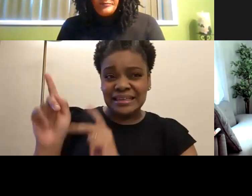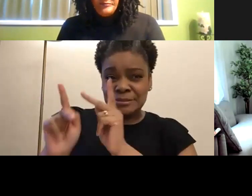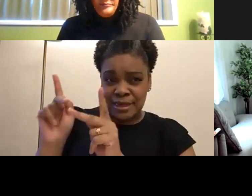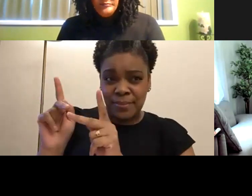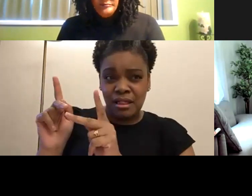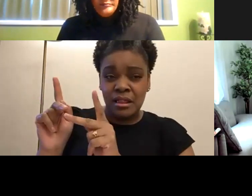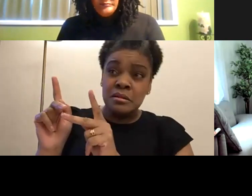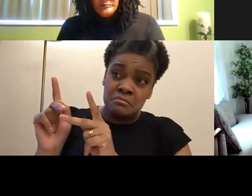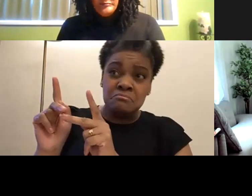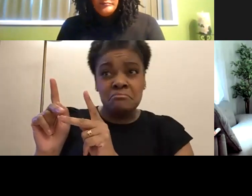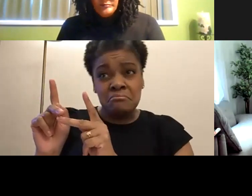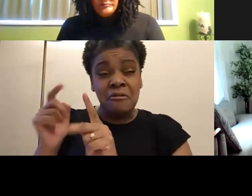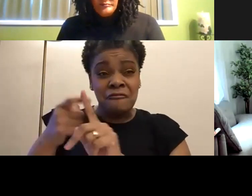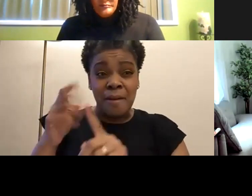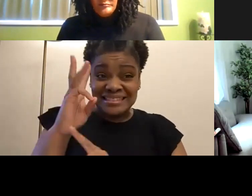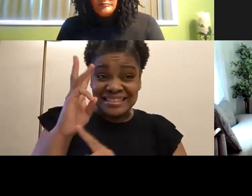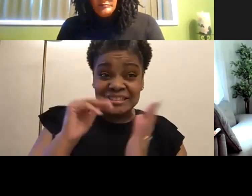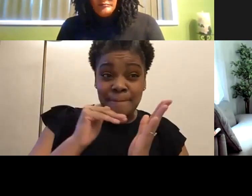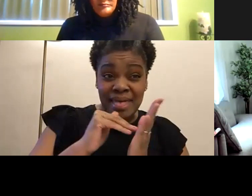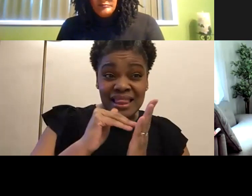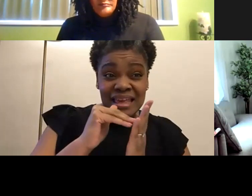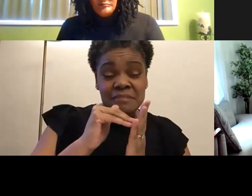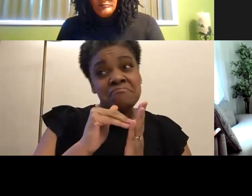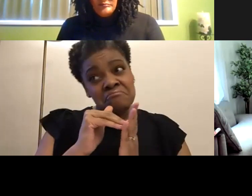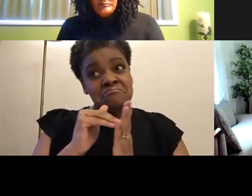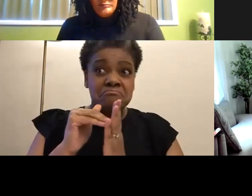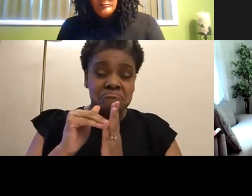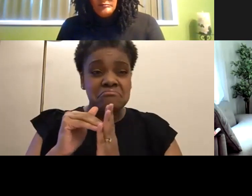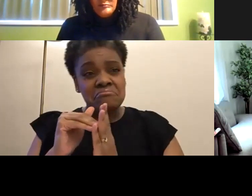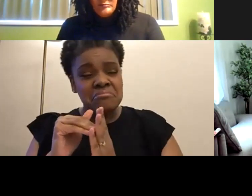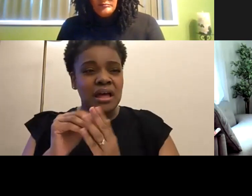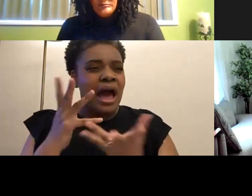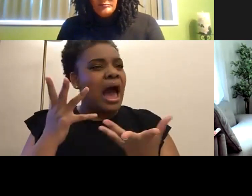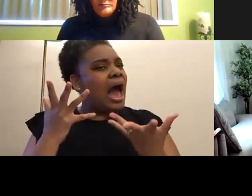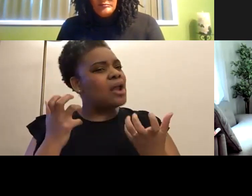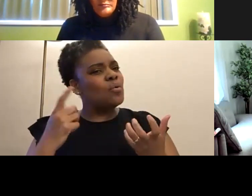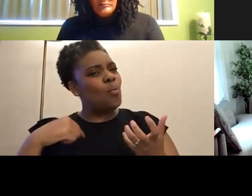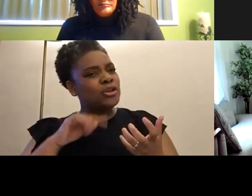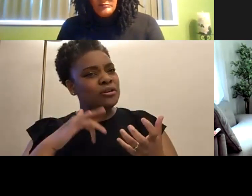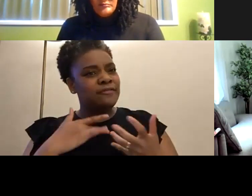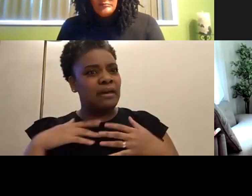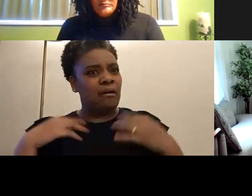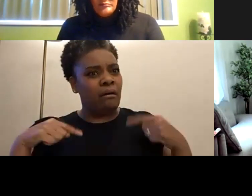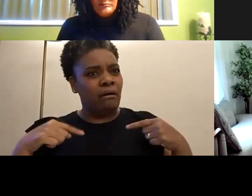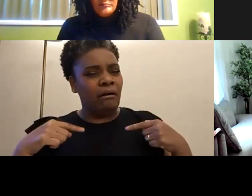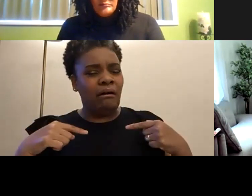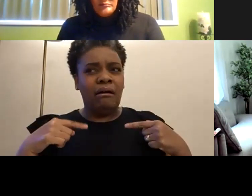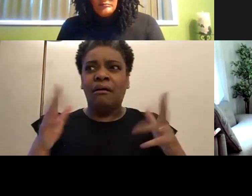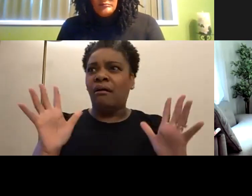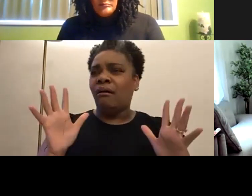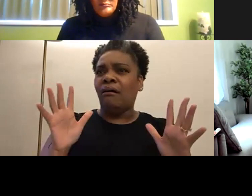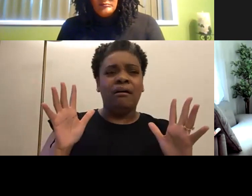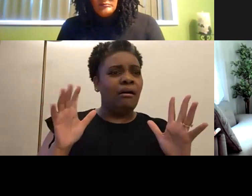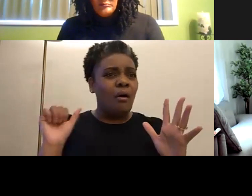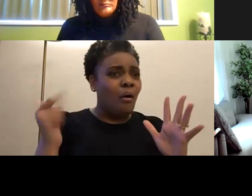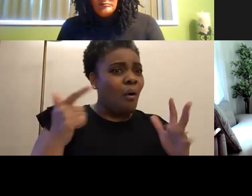million is a very small number. So please just bear that in mind. And I wouldn't want you to panic and think that there's a problem with all